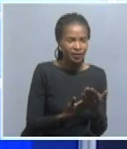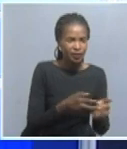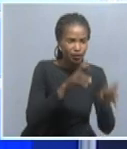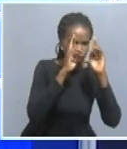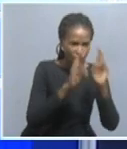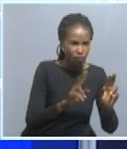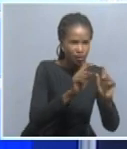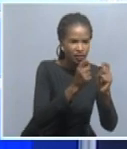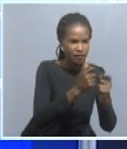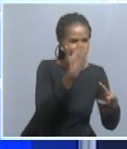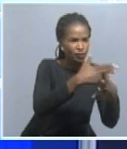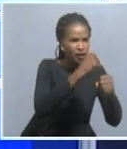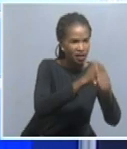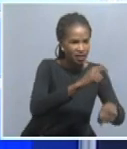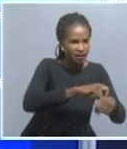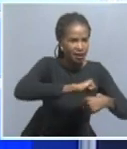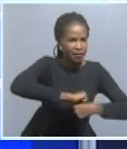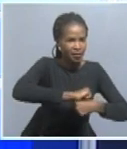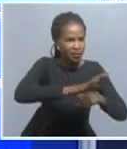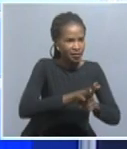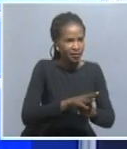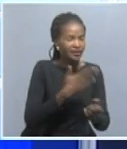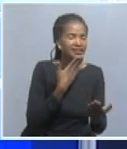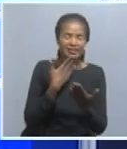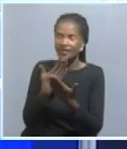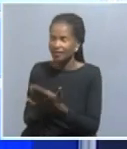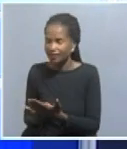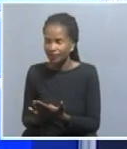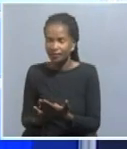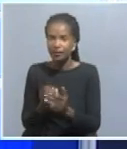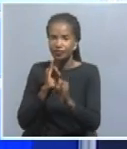best in this very difficult time. Thank you so much. Thank you very much for having me. All right.